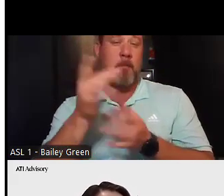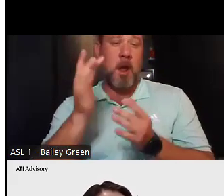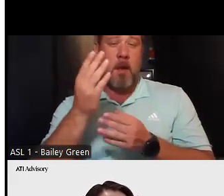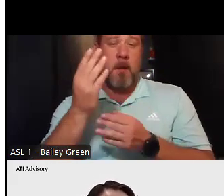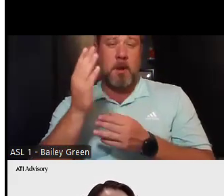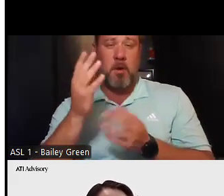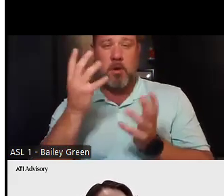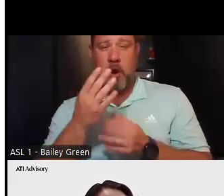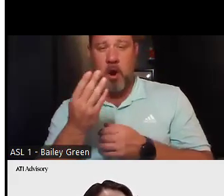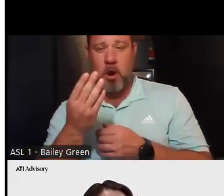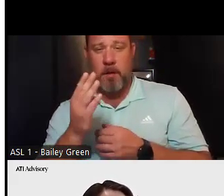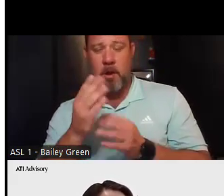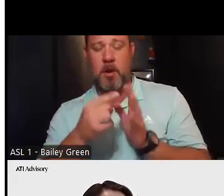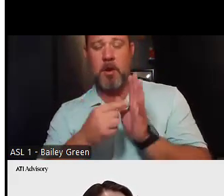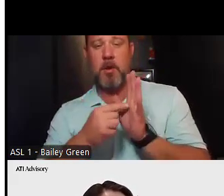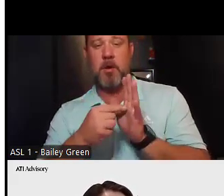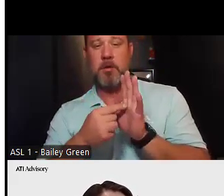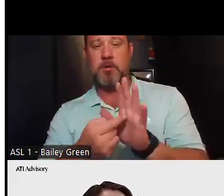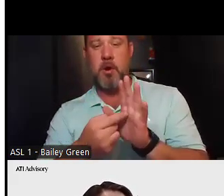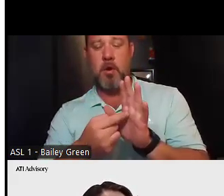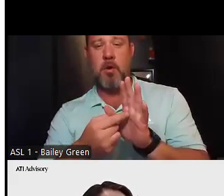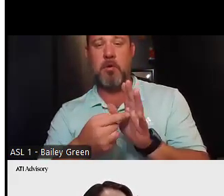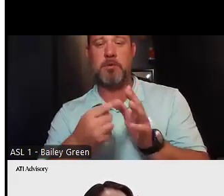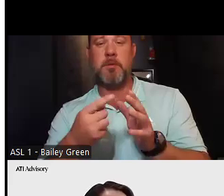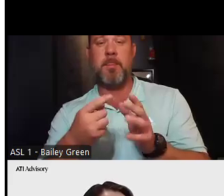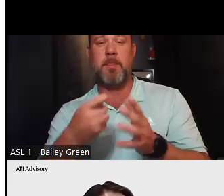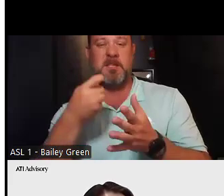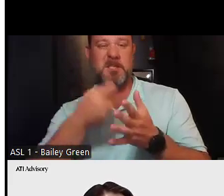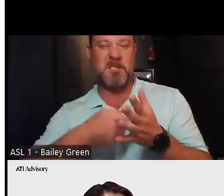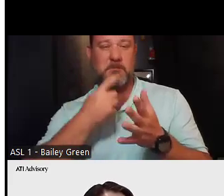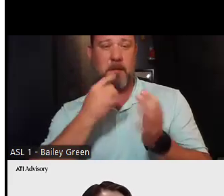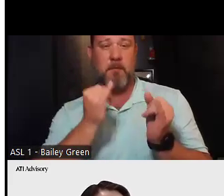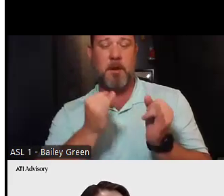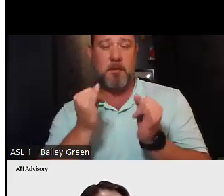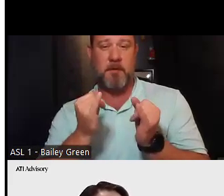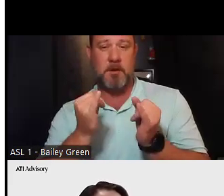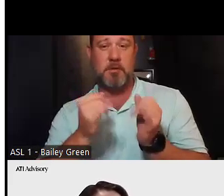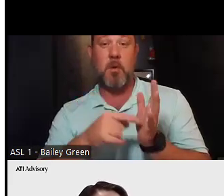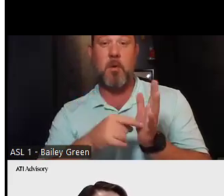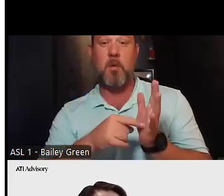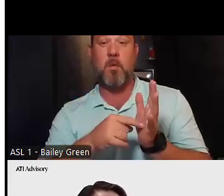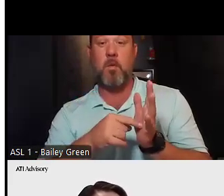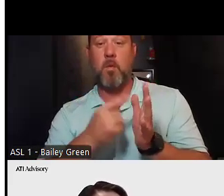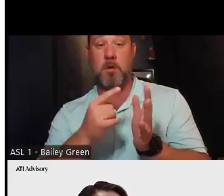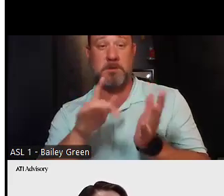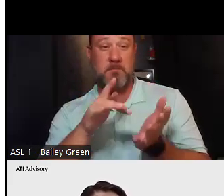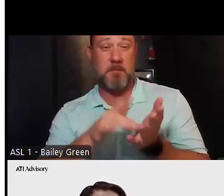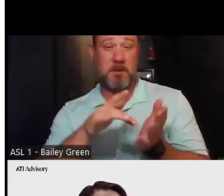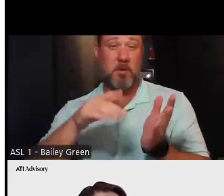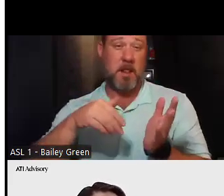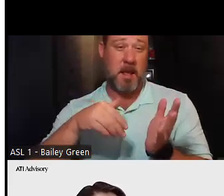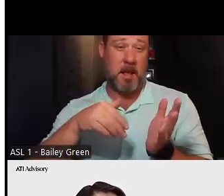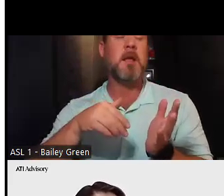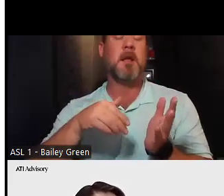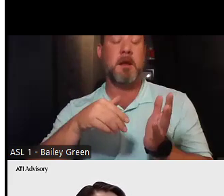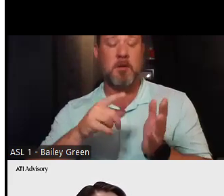blue really shows that the spend for individuals, once they reach that mid to late frailty, it